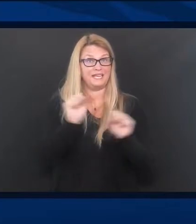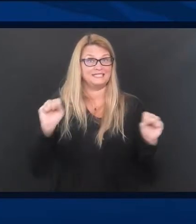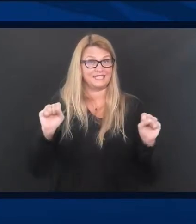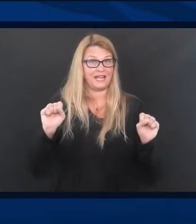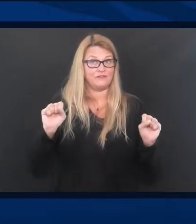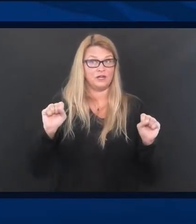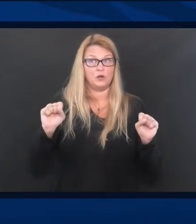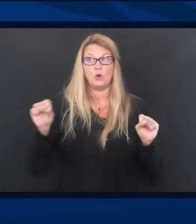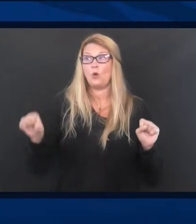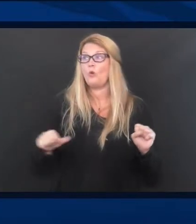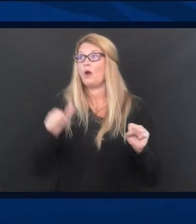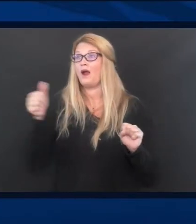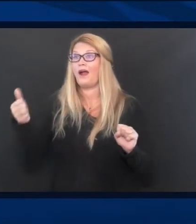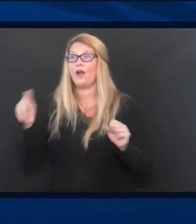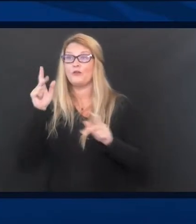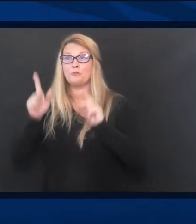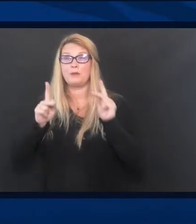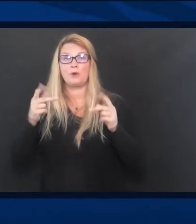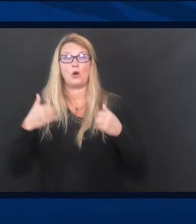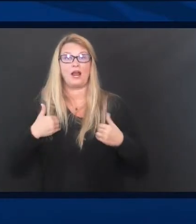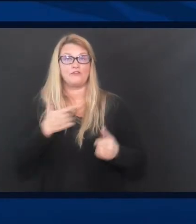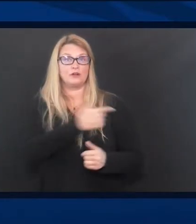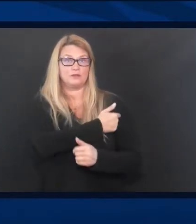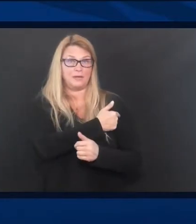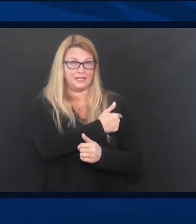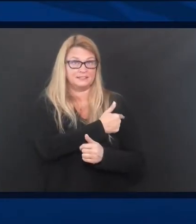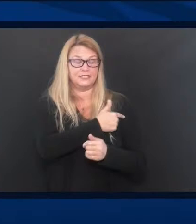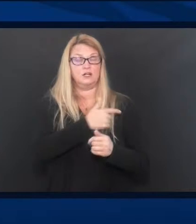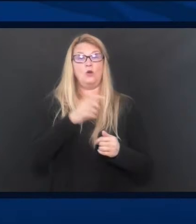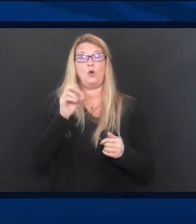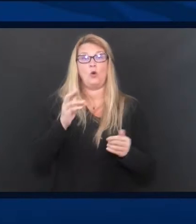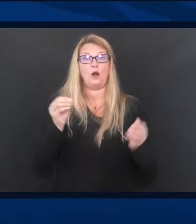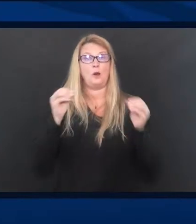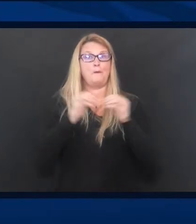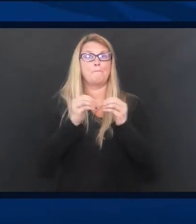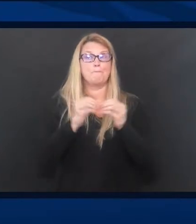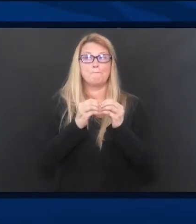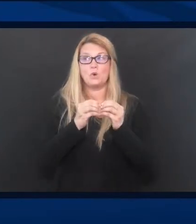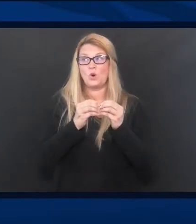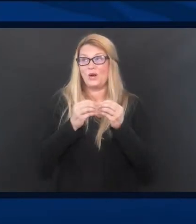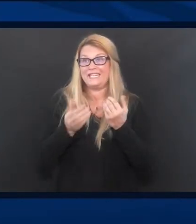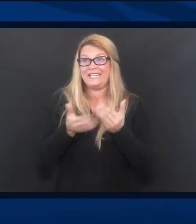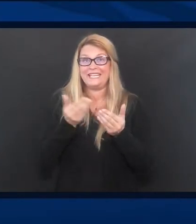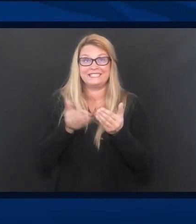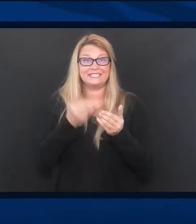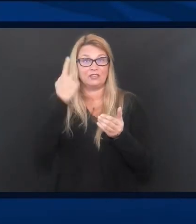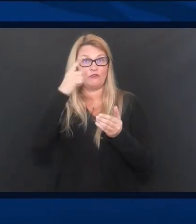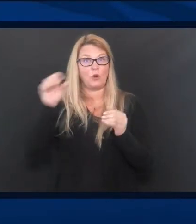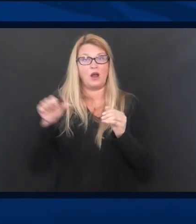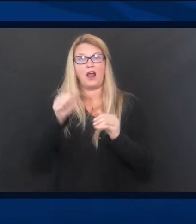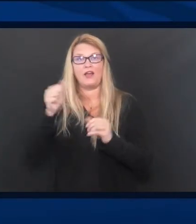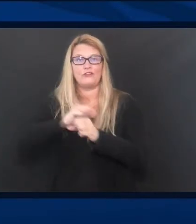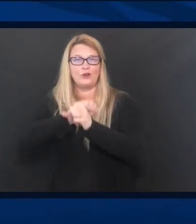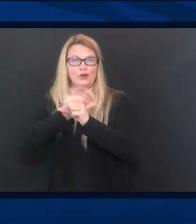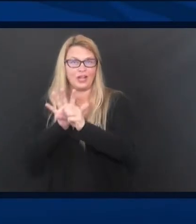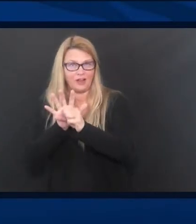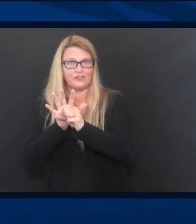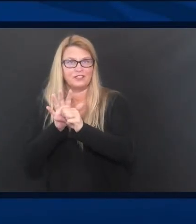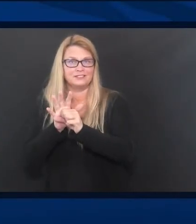more people are vaccinated, or are we going to be more susceptible to new strains or breakthrough cases? I hope that question makes